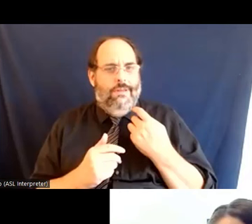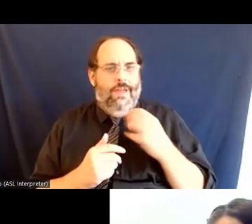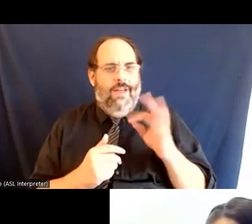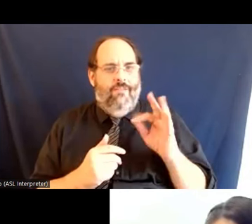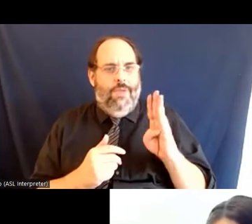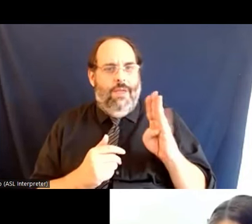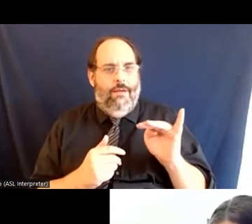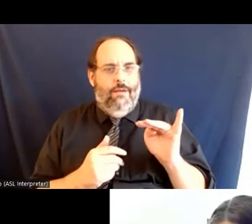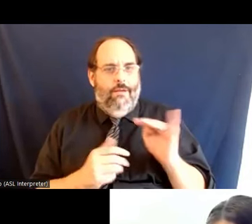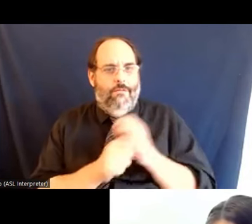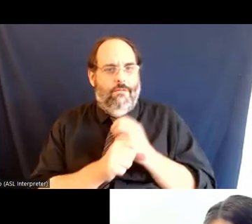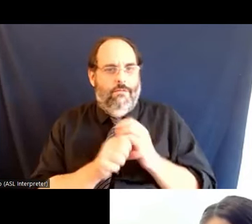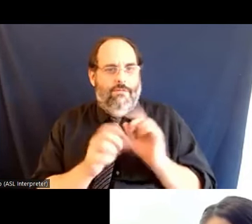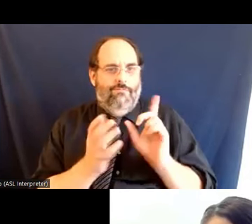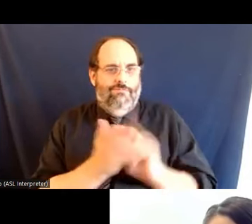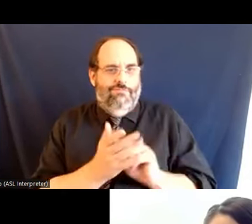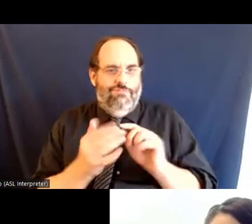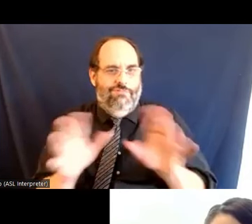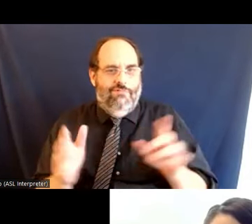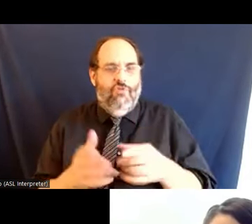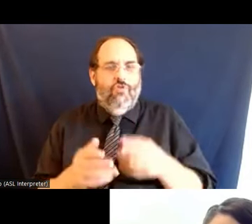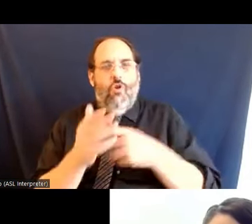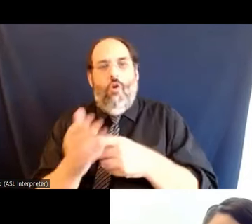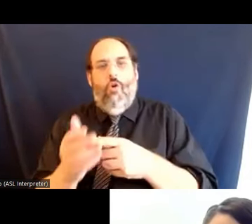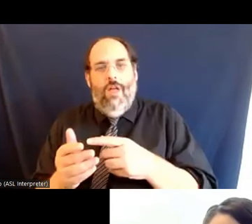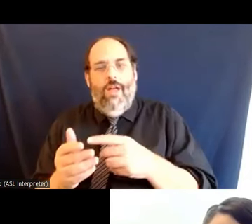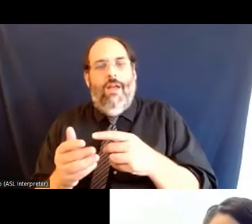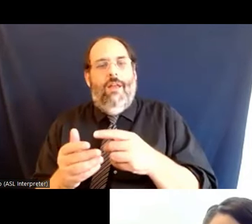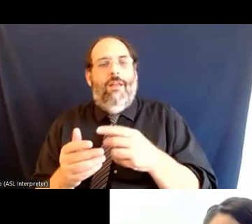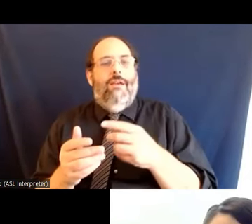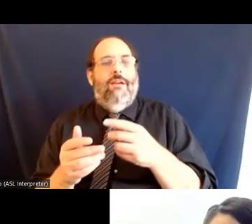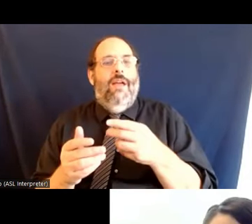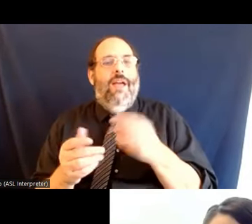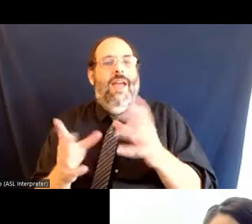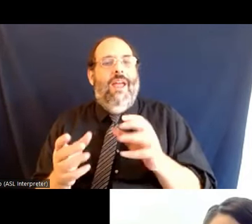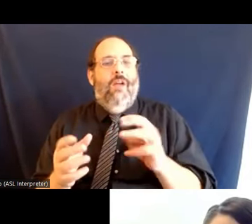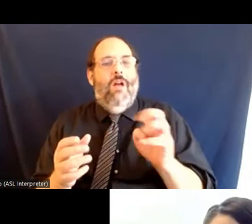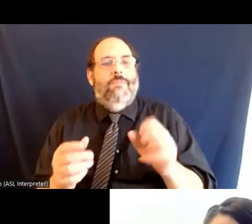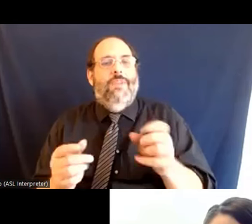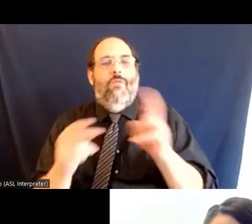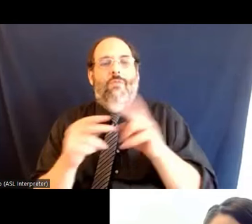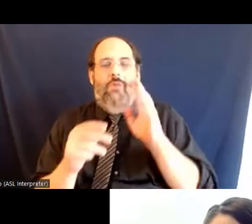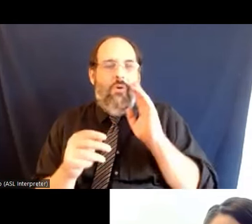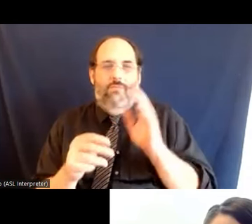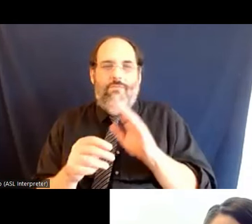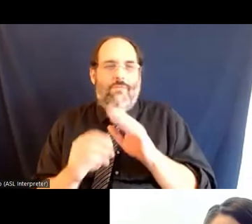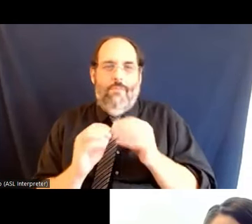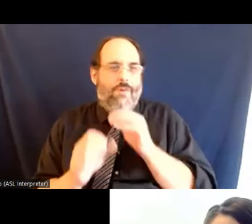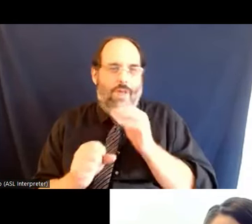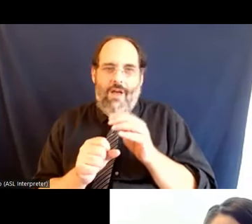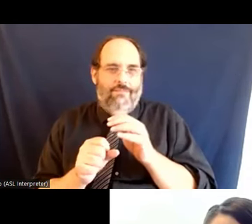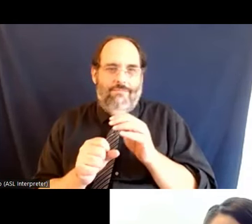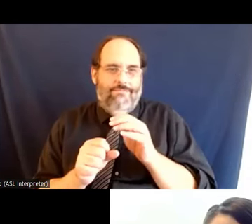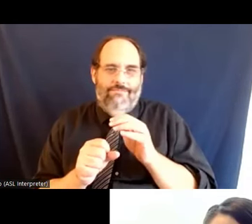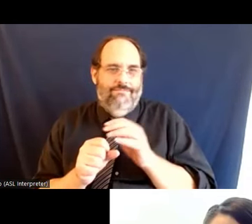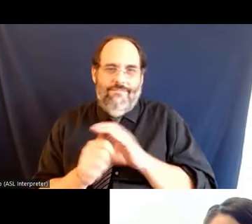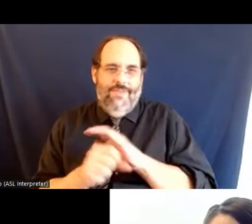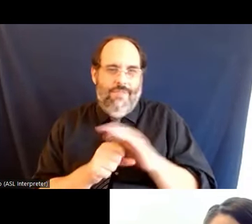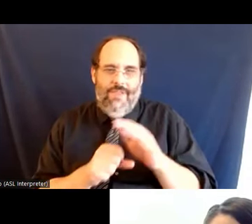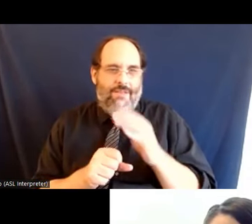FBI statistics show an increase in hate crimes, we know that the numbers don't tell the full picture and don't